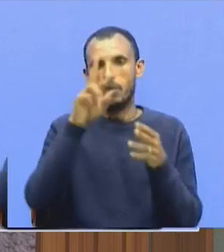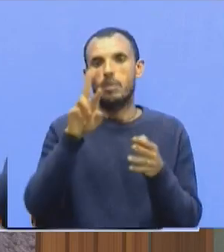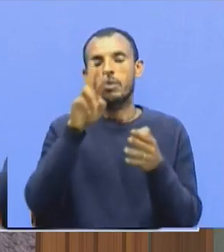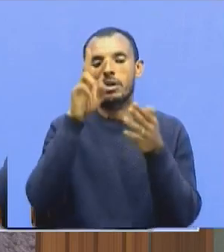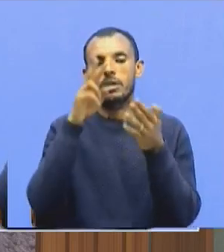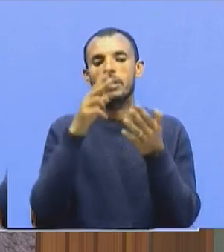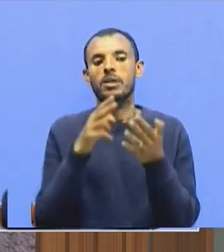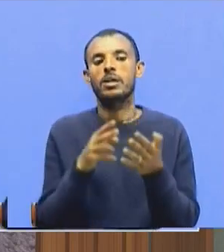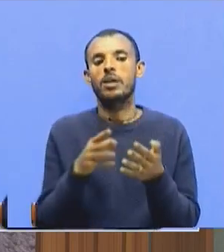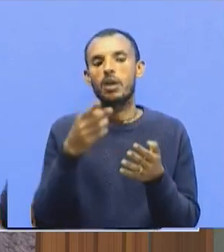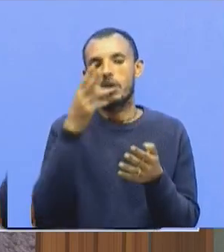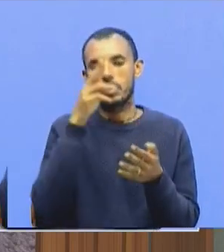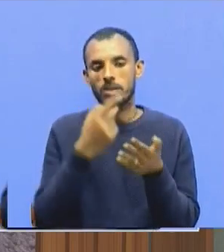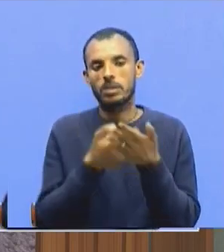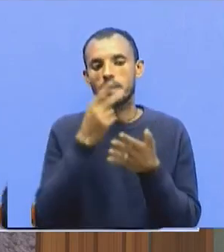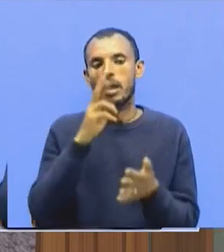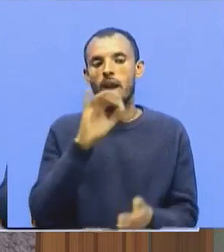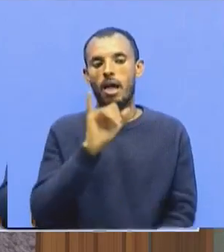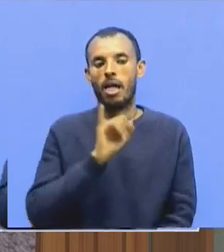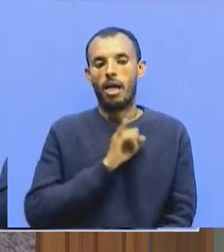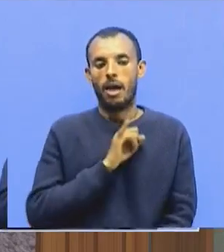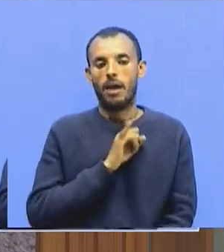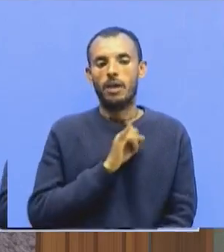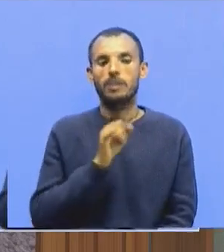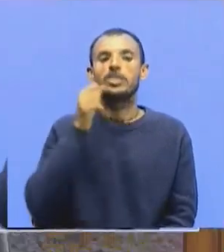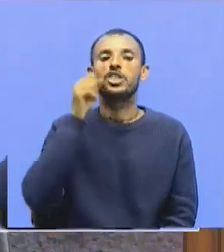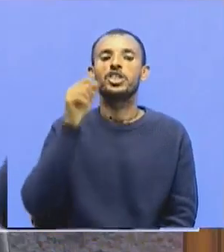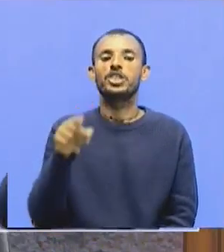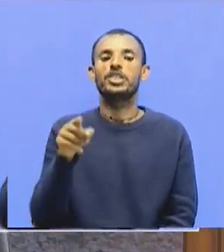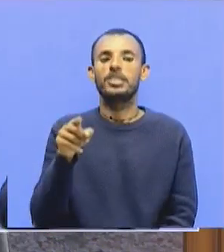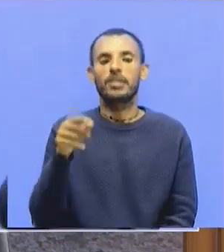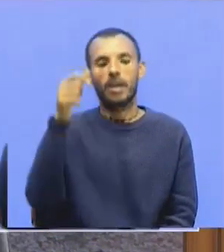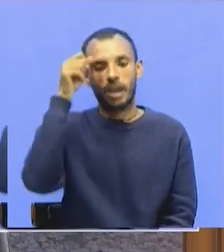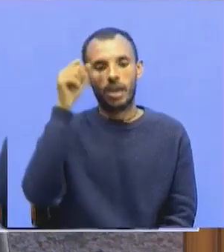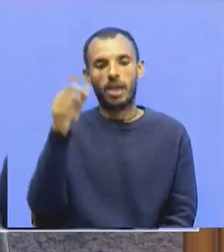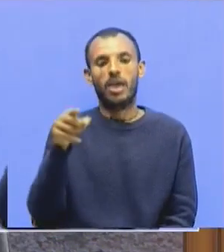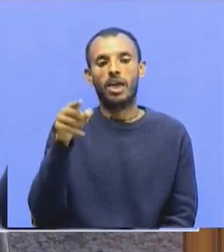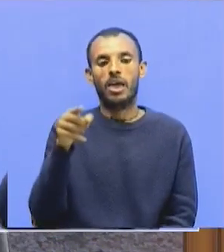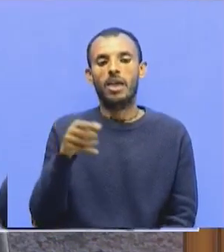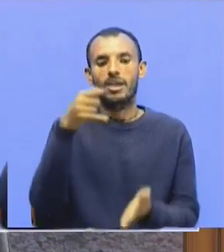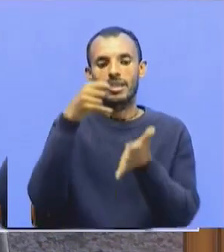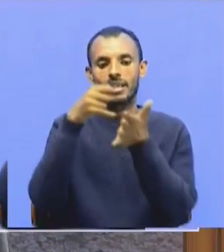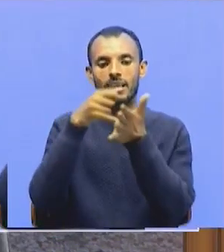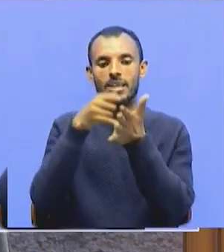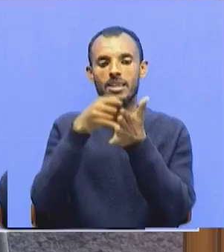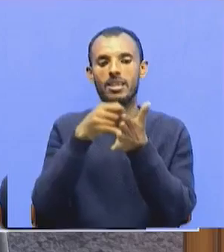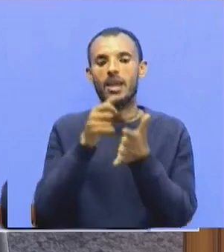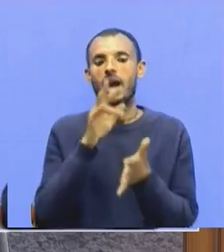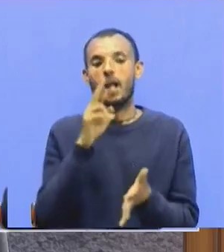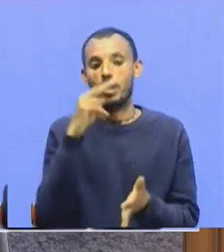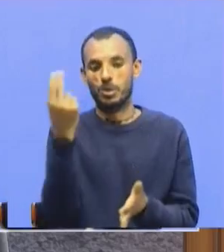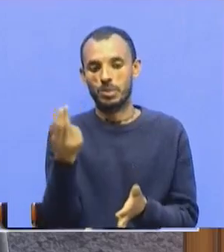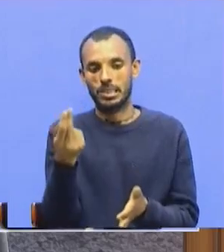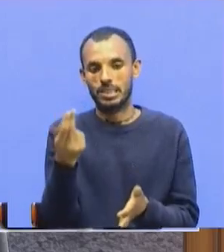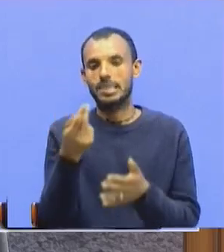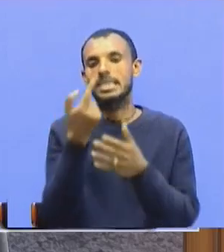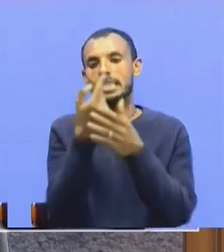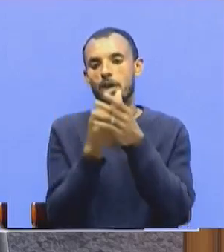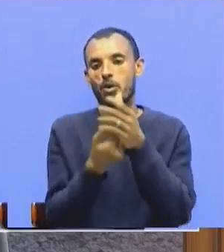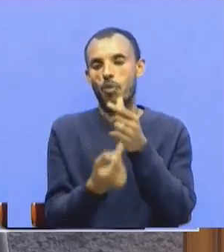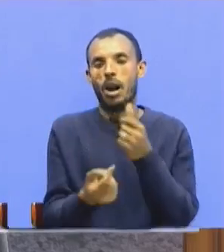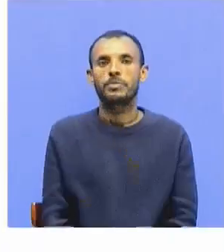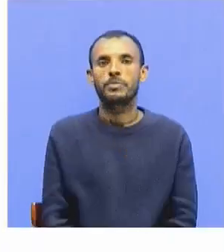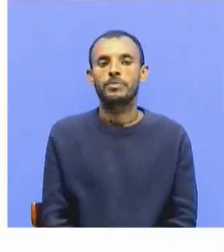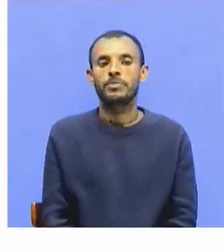are I, she, he, it are what? Singular